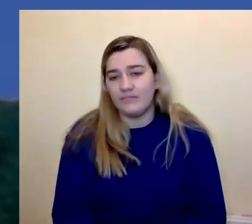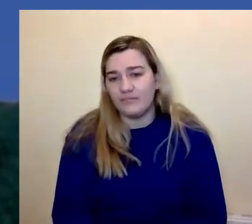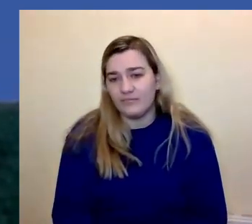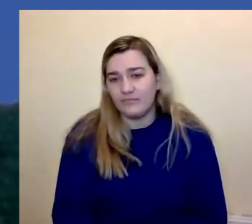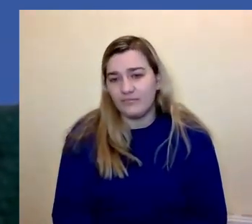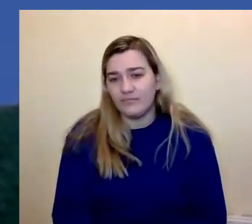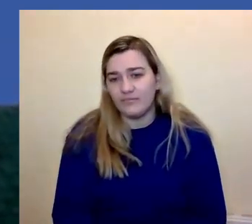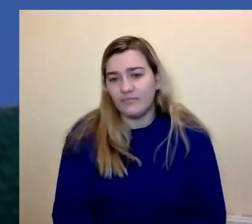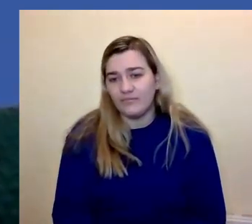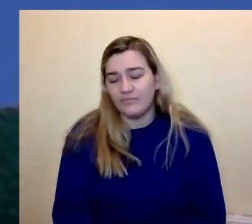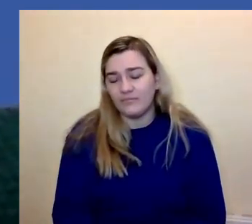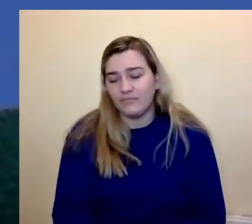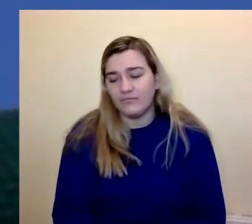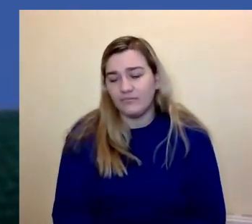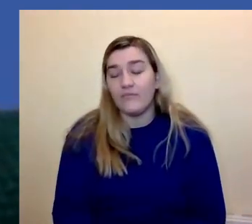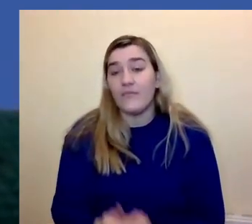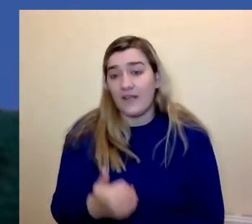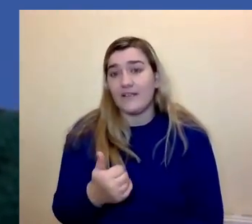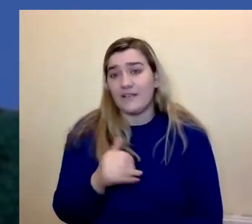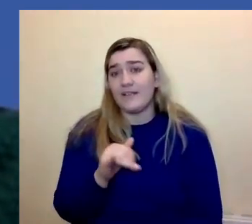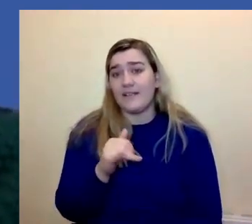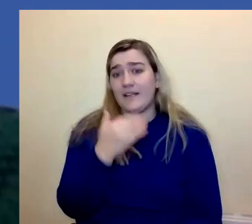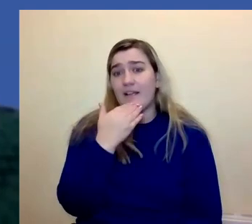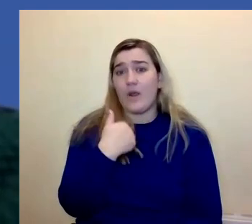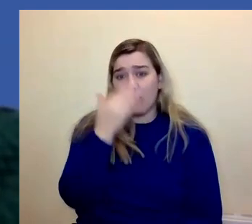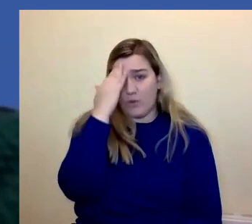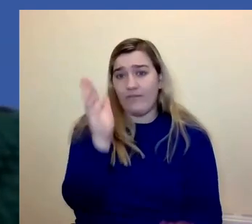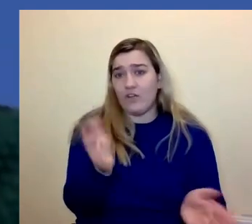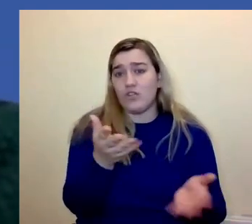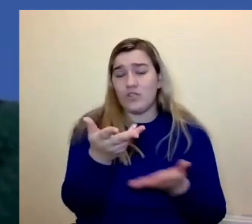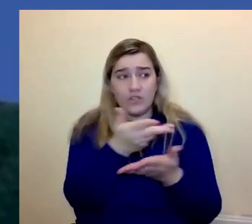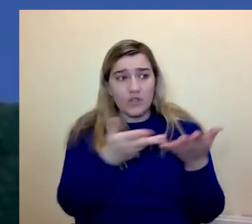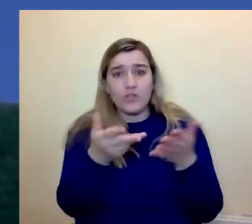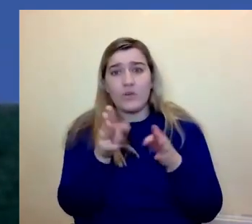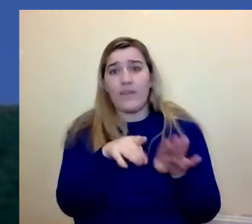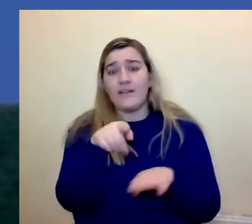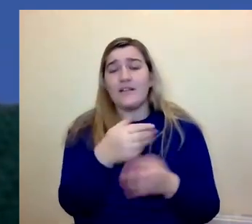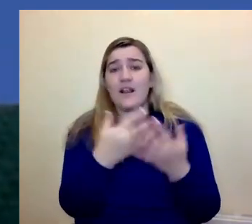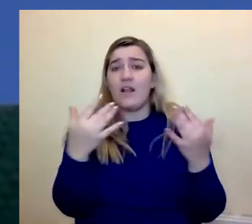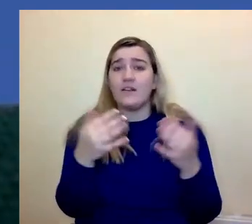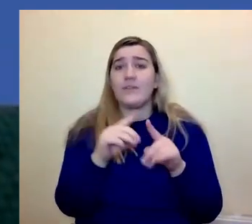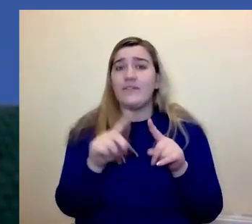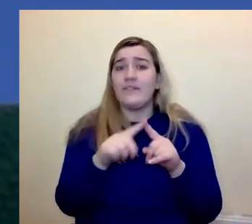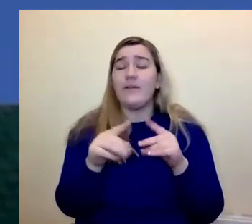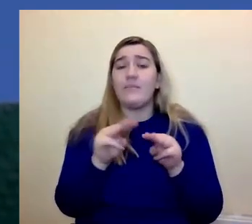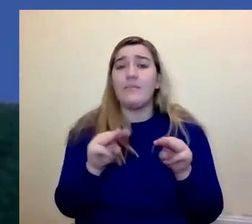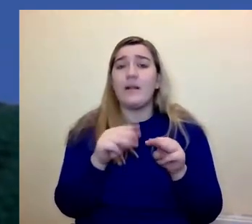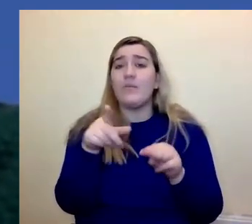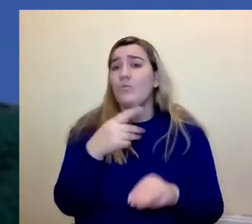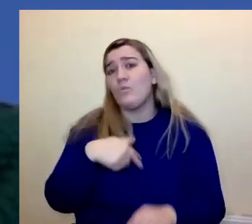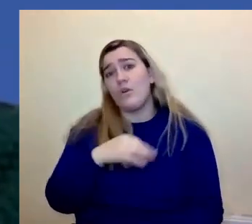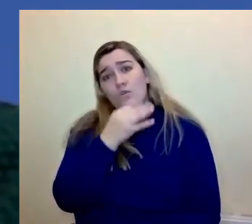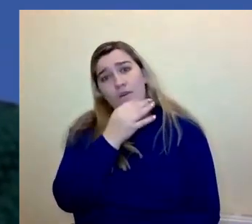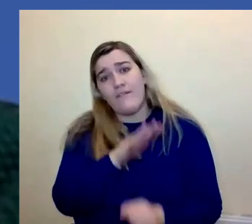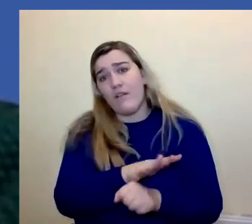know you've spoken about this a lot to people, which is something we're very grateful for, because